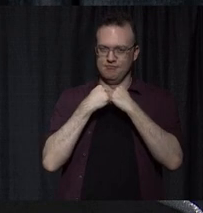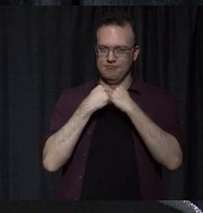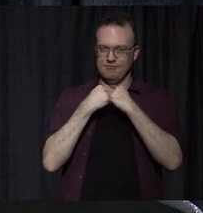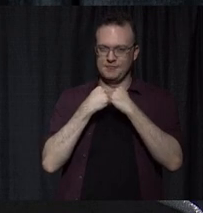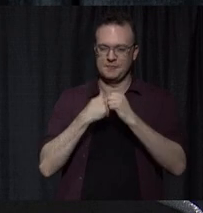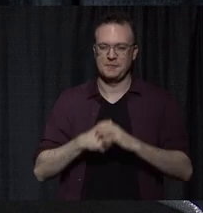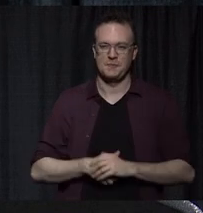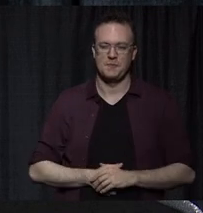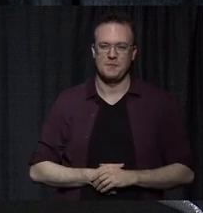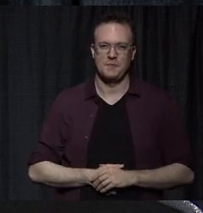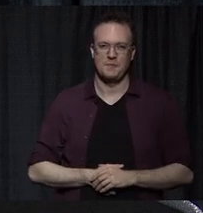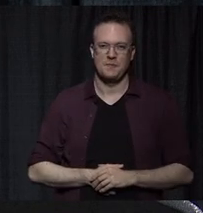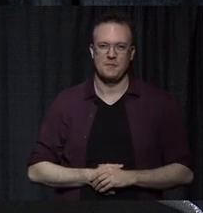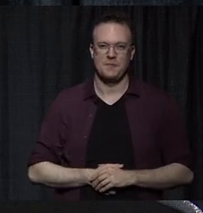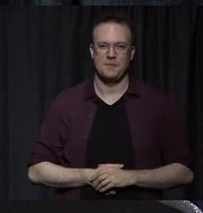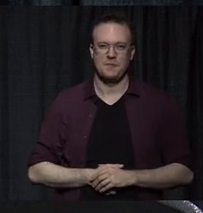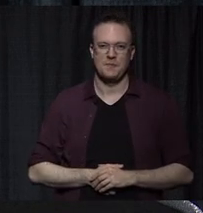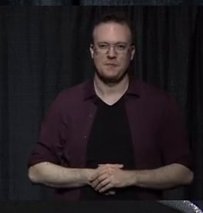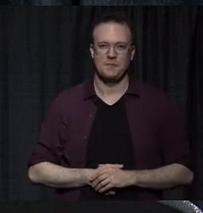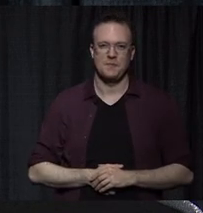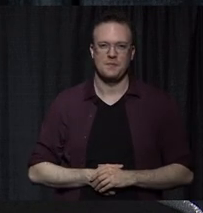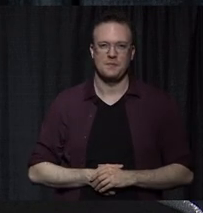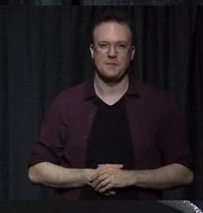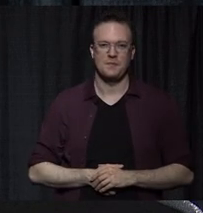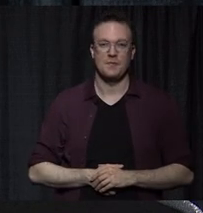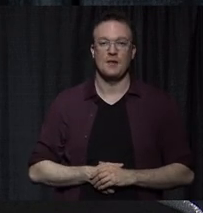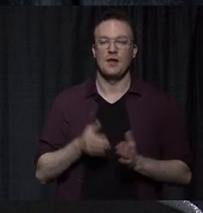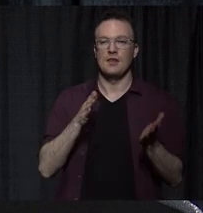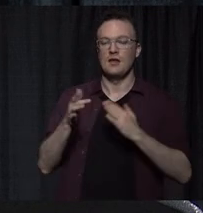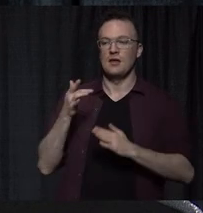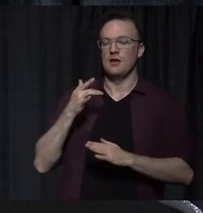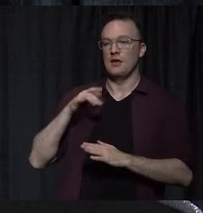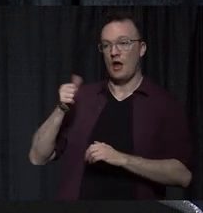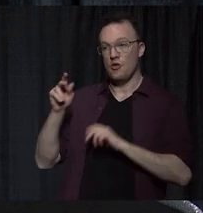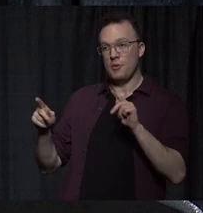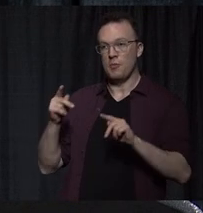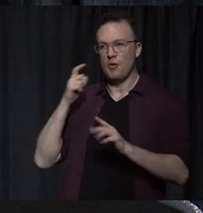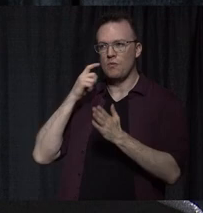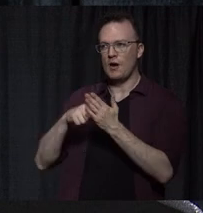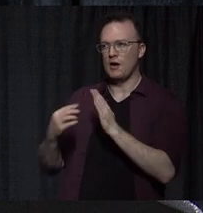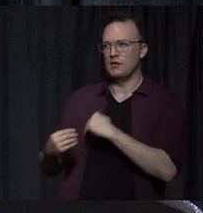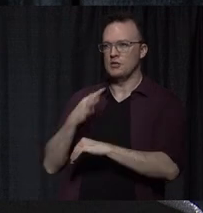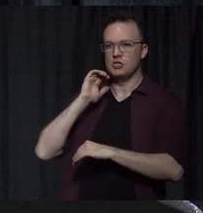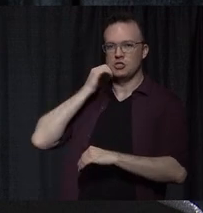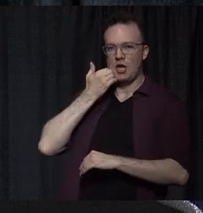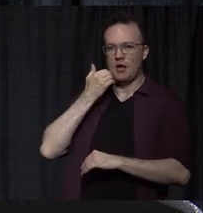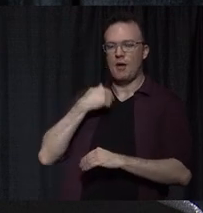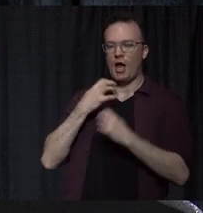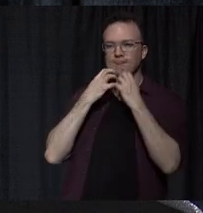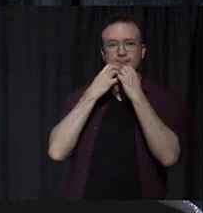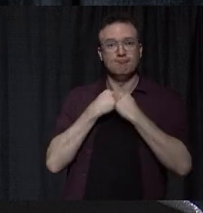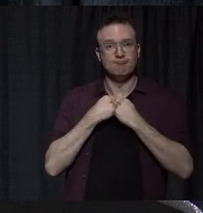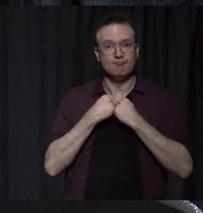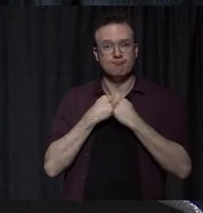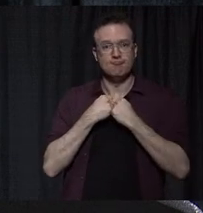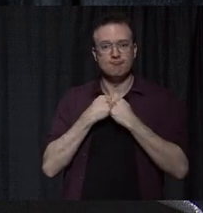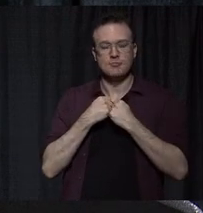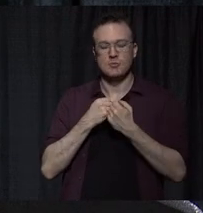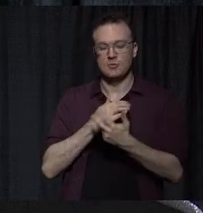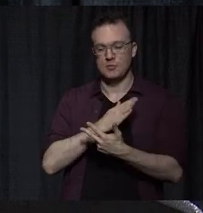I embrace the things that would cause shame and the things that